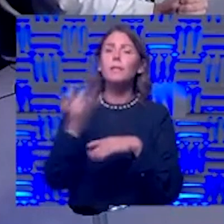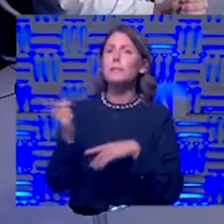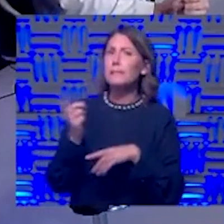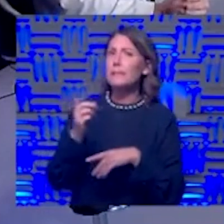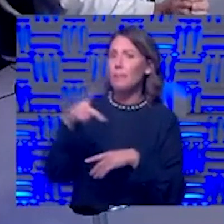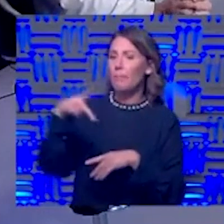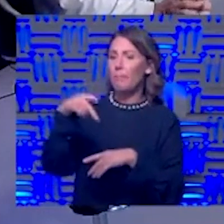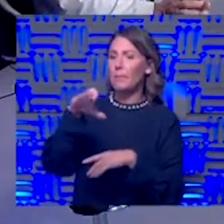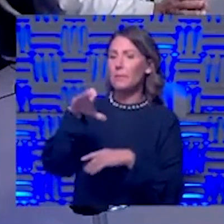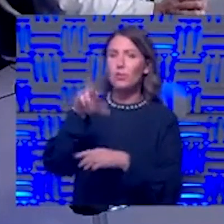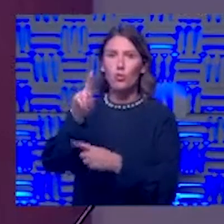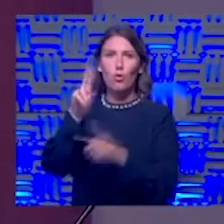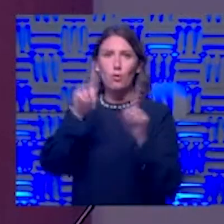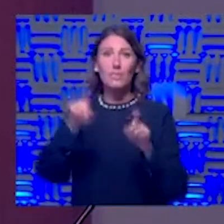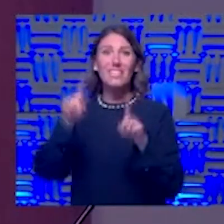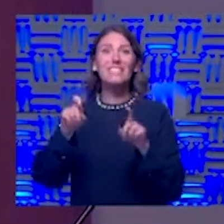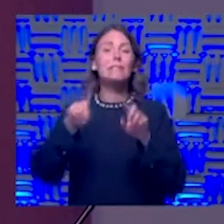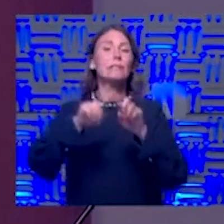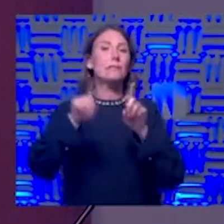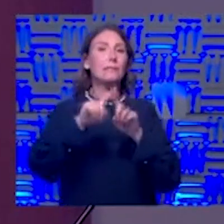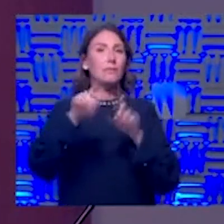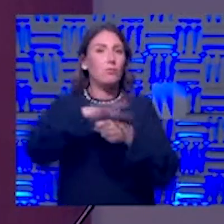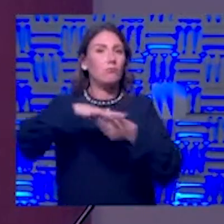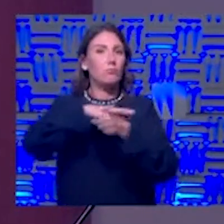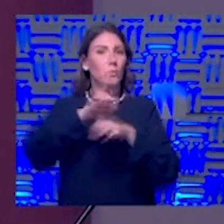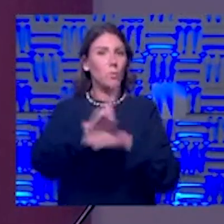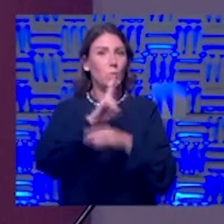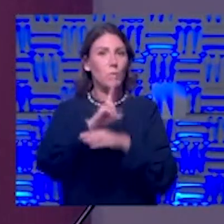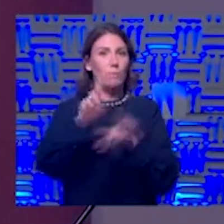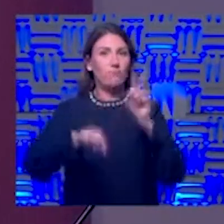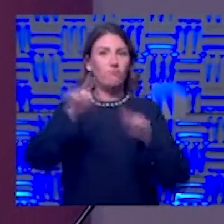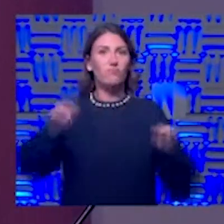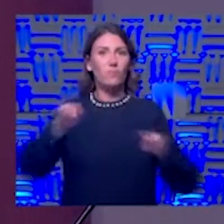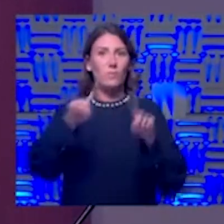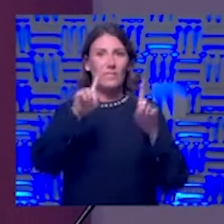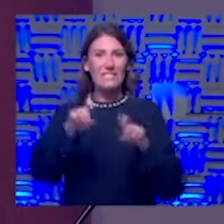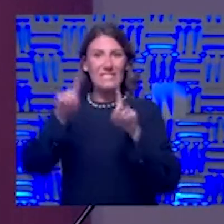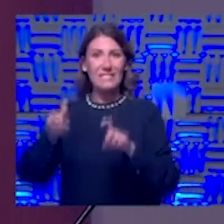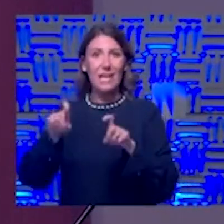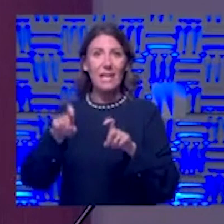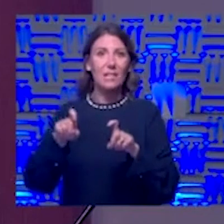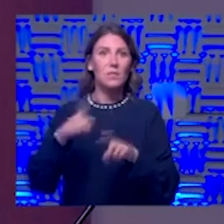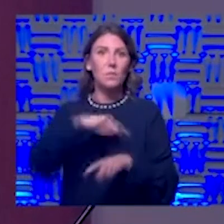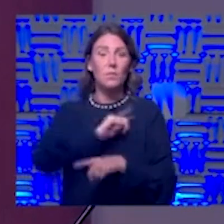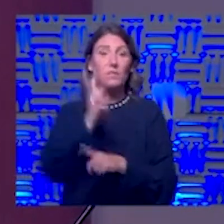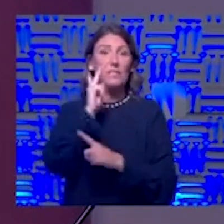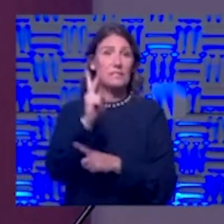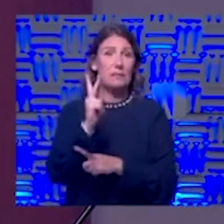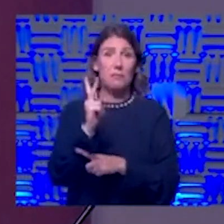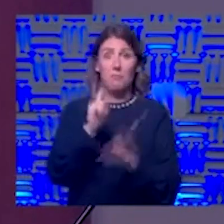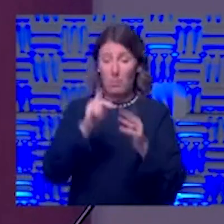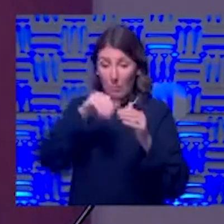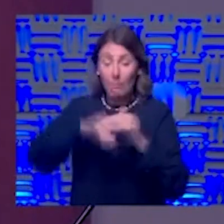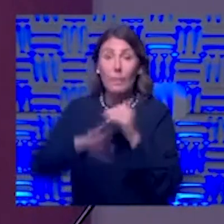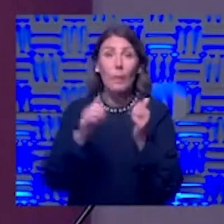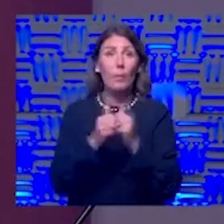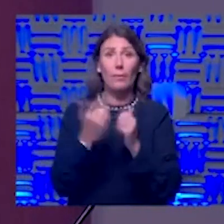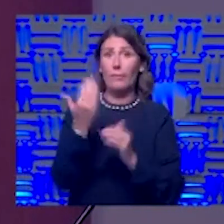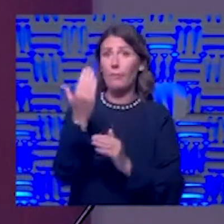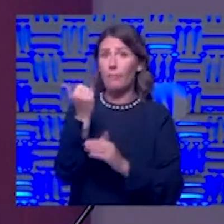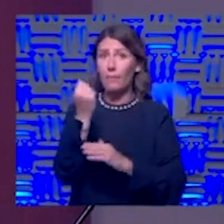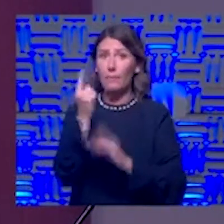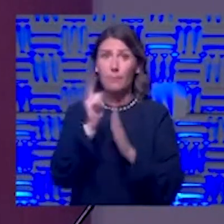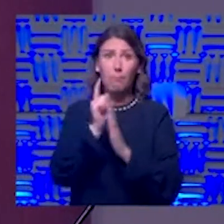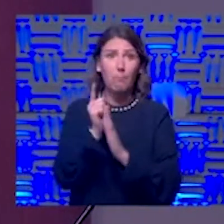using different assays, and so we have seen some people come in with a 15-minute rapid result